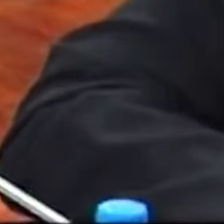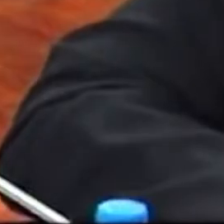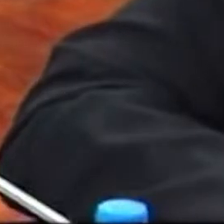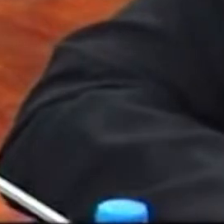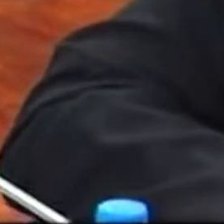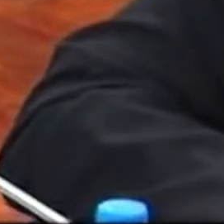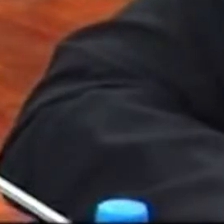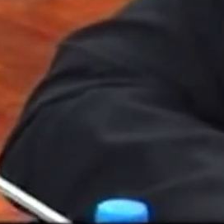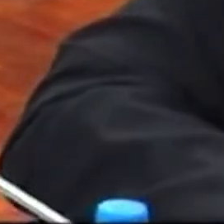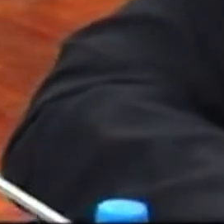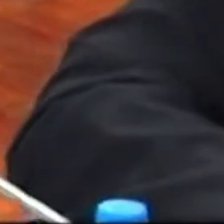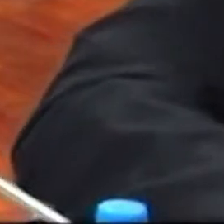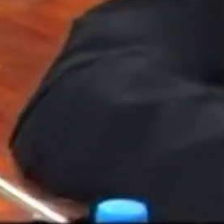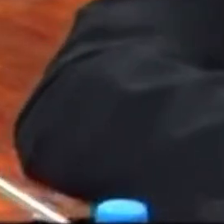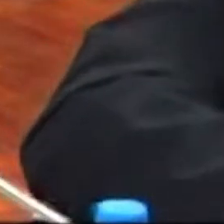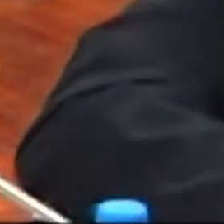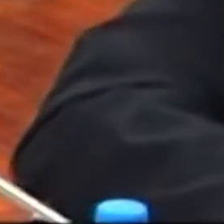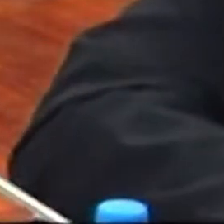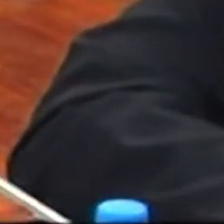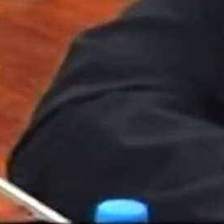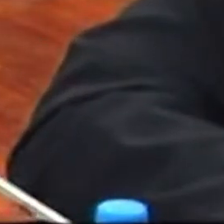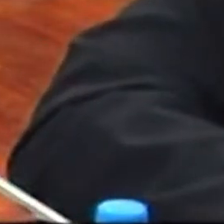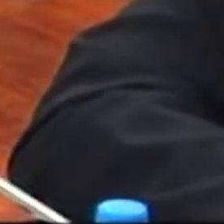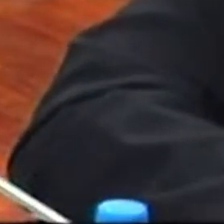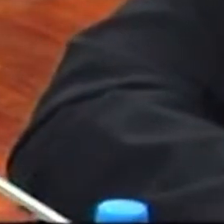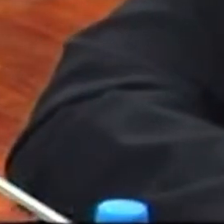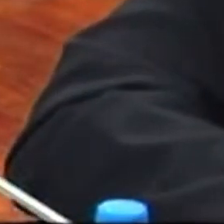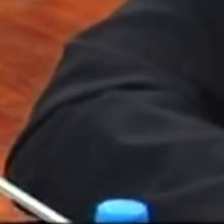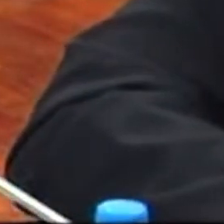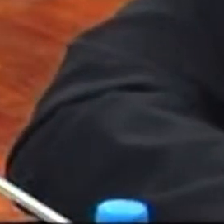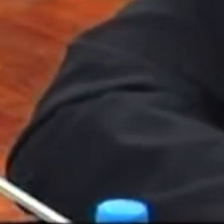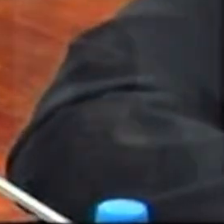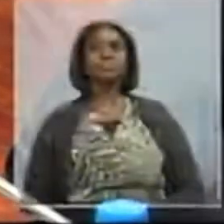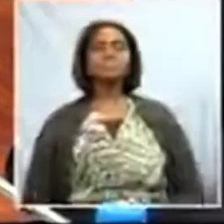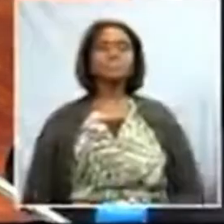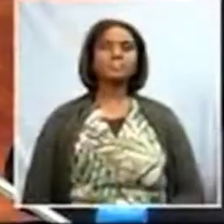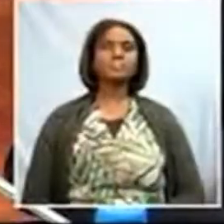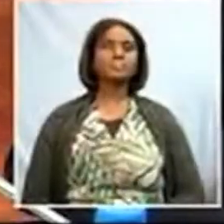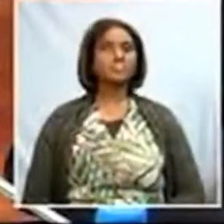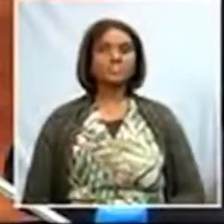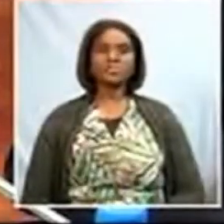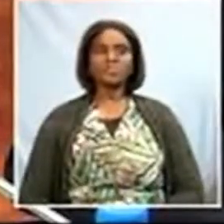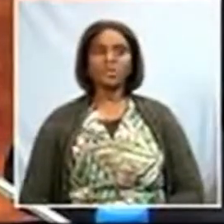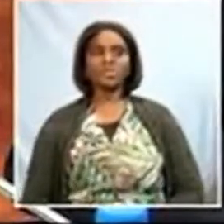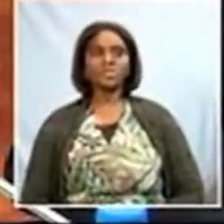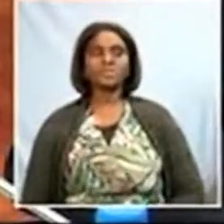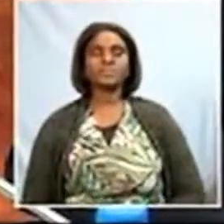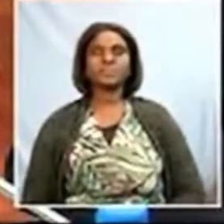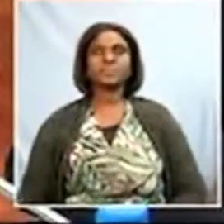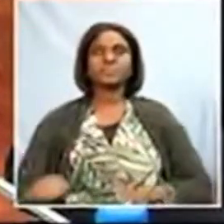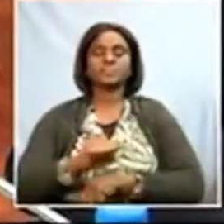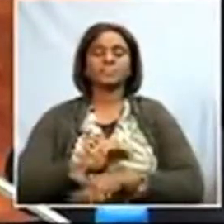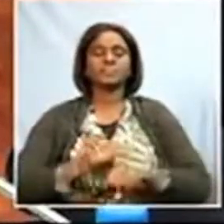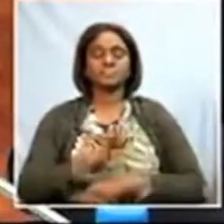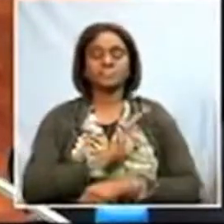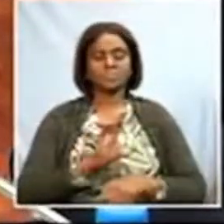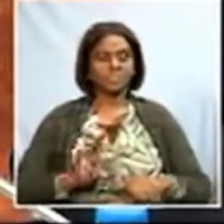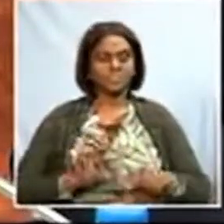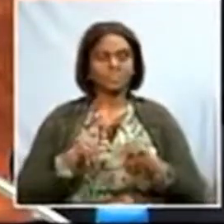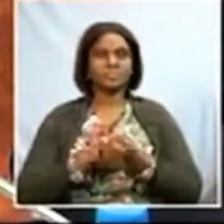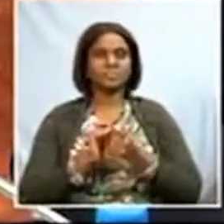Appendix 10, Secondary Boarding and Skills Development, Bursaries. Cause of